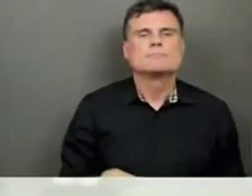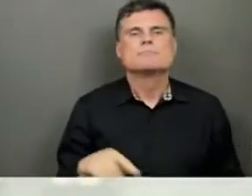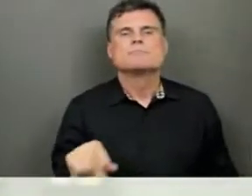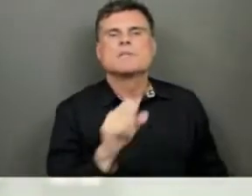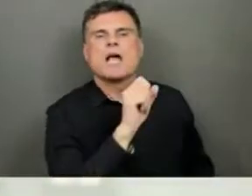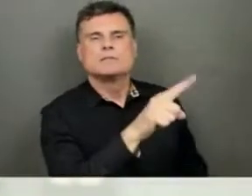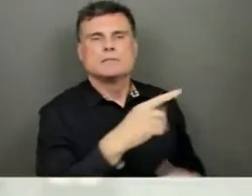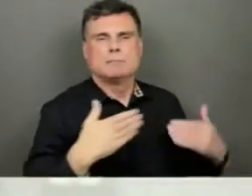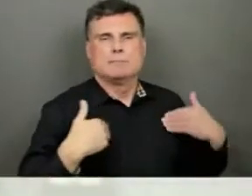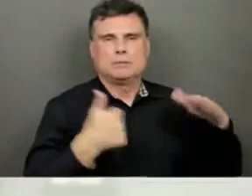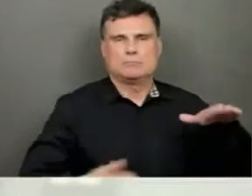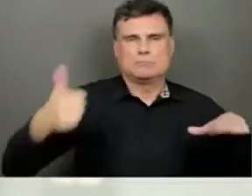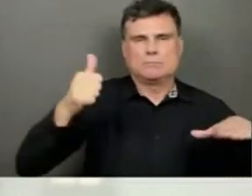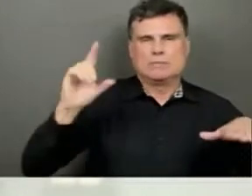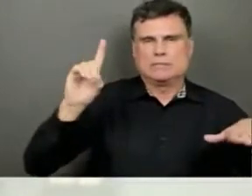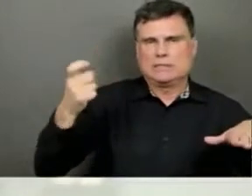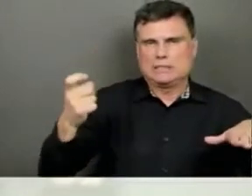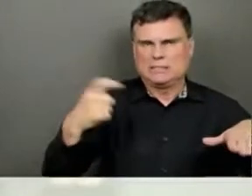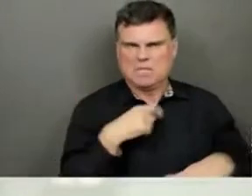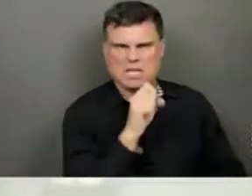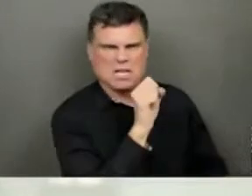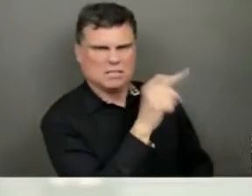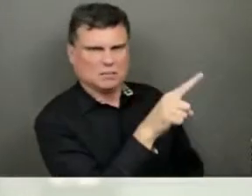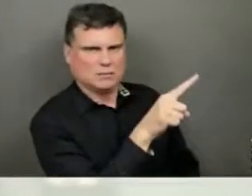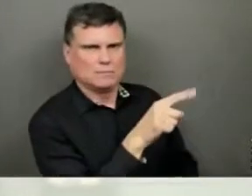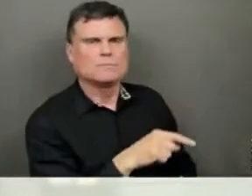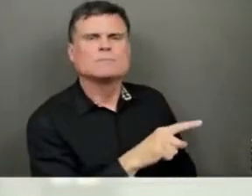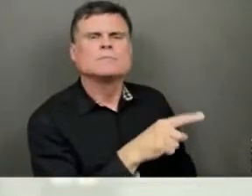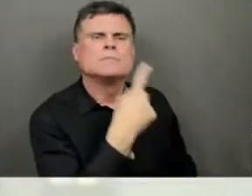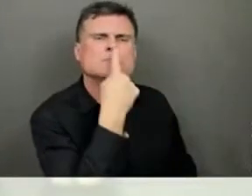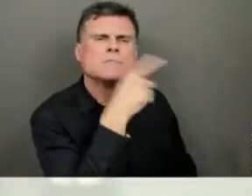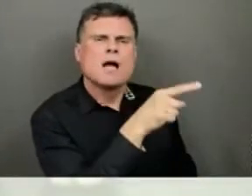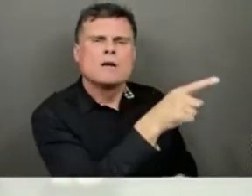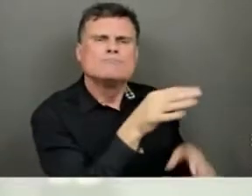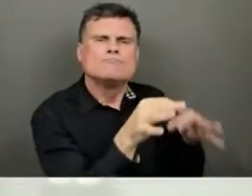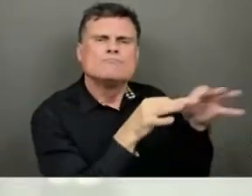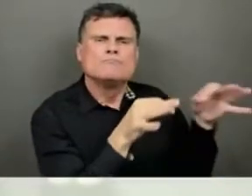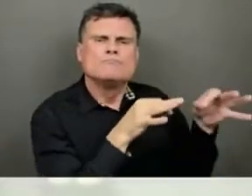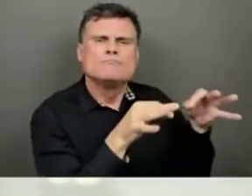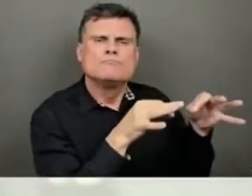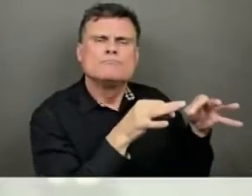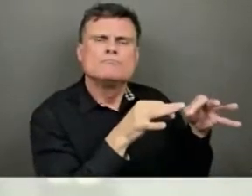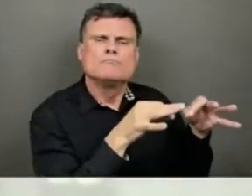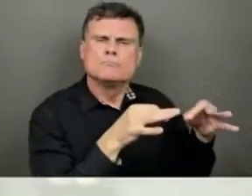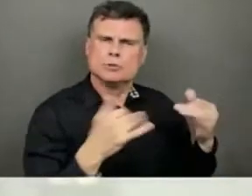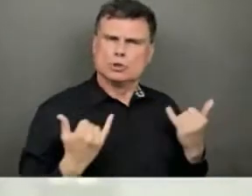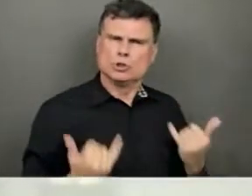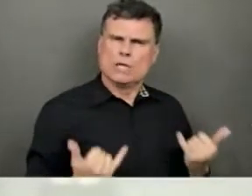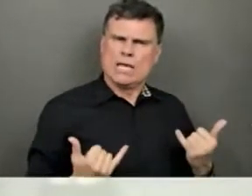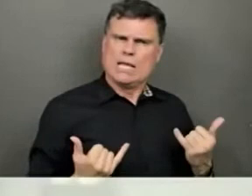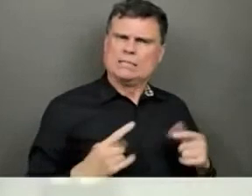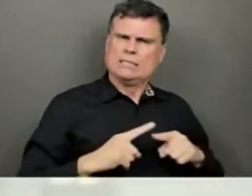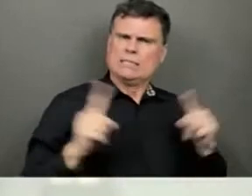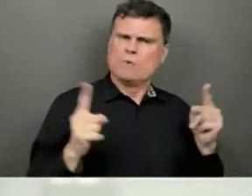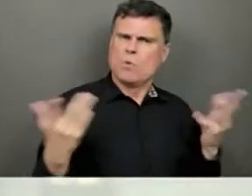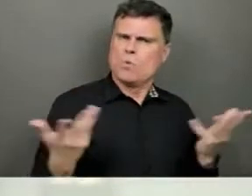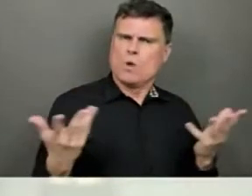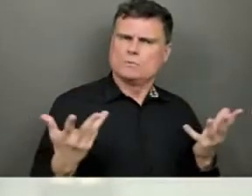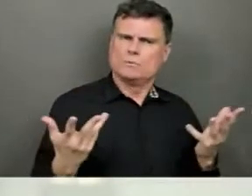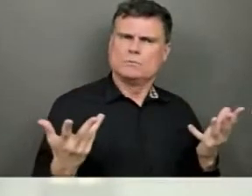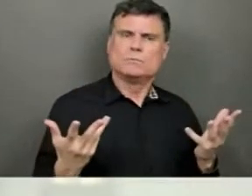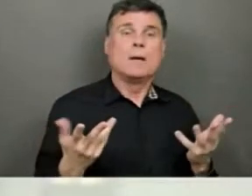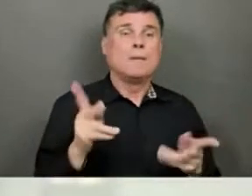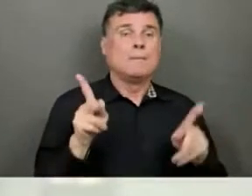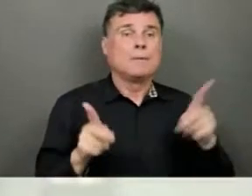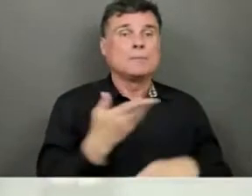please. Can you please tell me what has changed that you are allowing people that are already being fired from their jobs to come